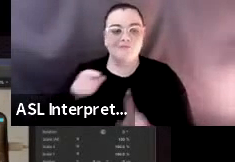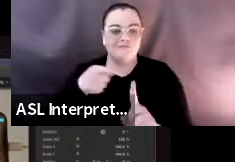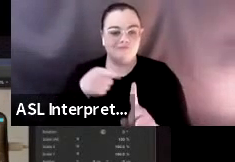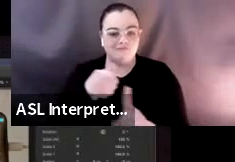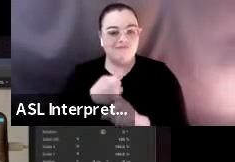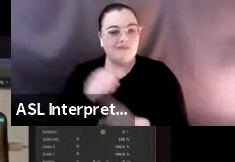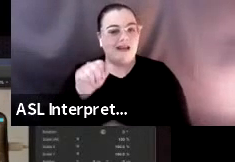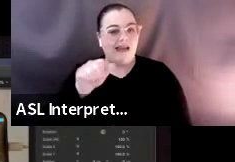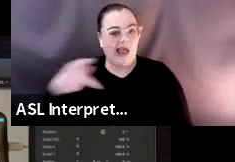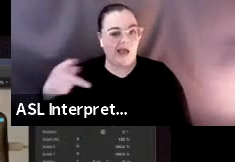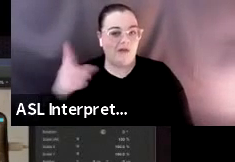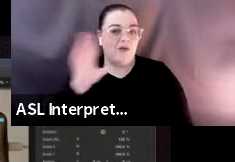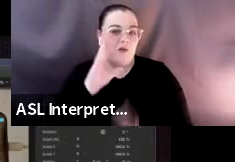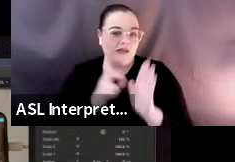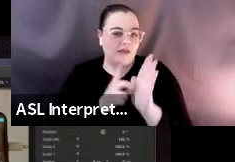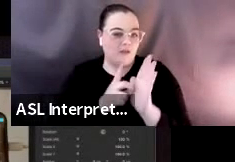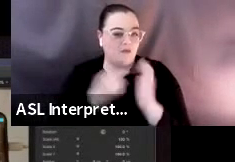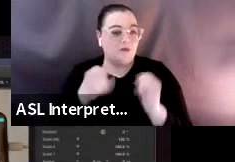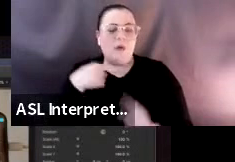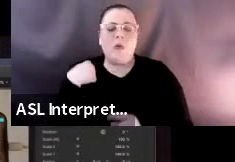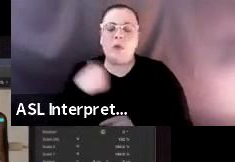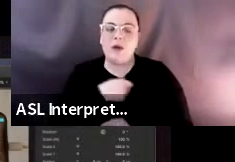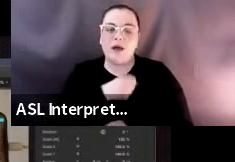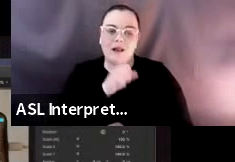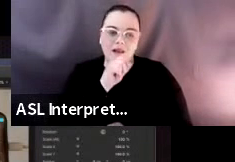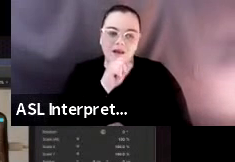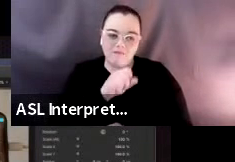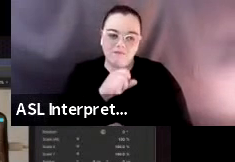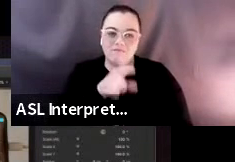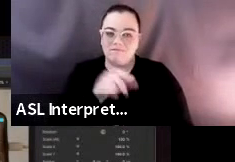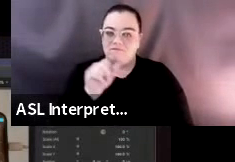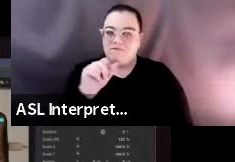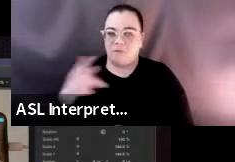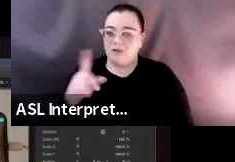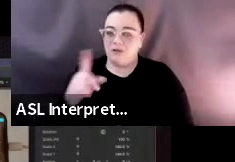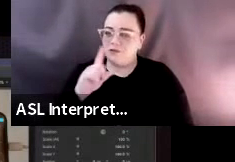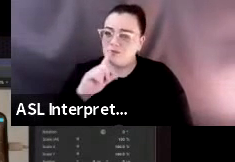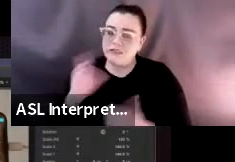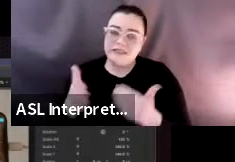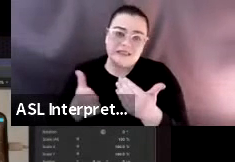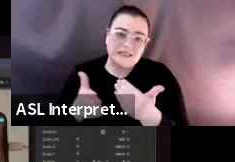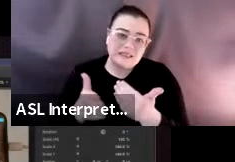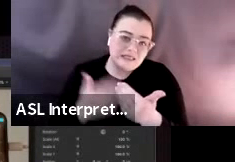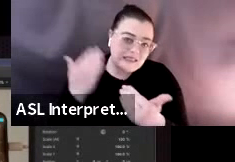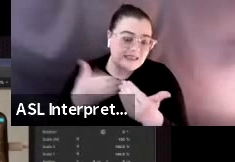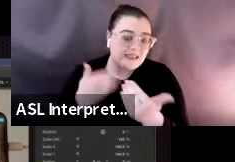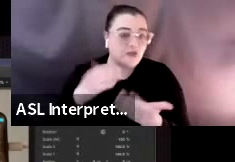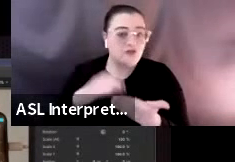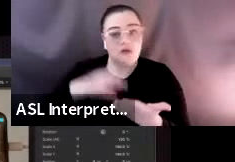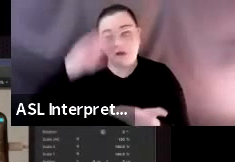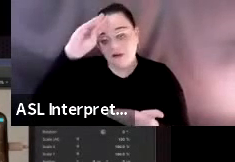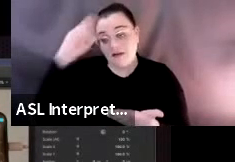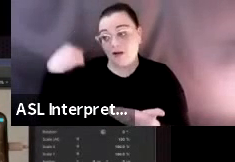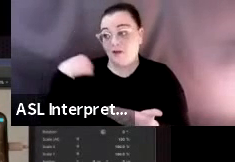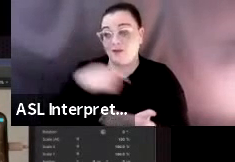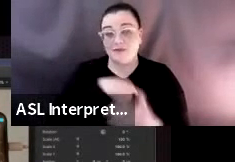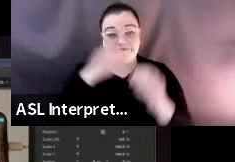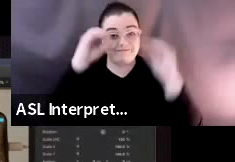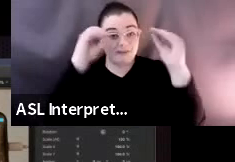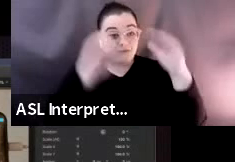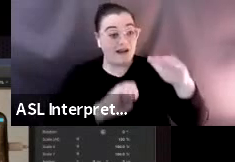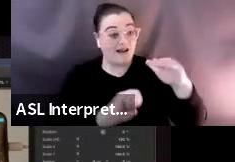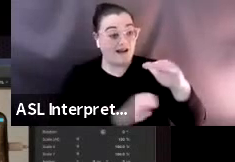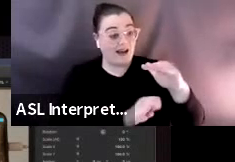we love this app because it is incredibly intuitive. It's very easy to learn. We've taught elementary school students and we've